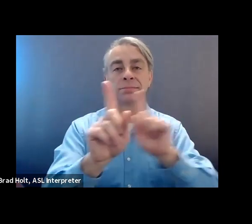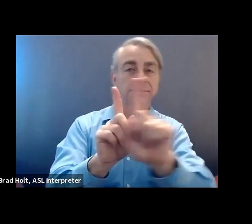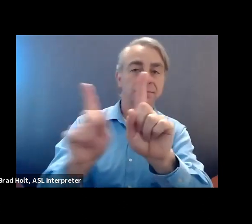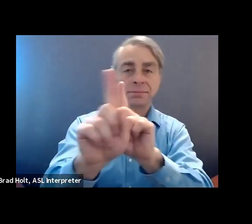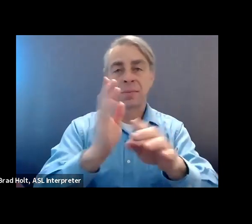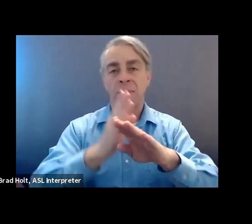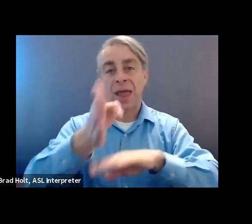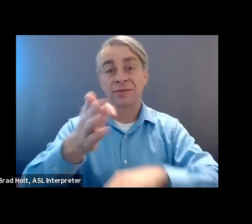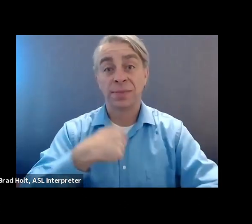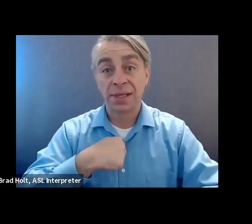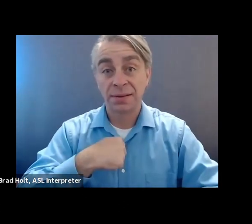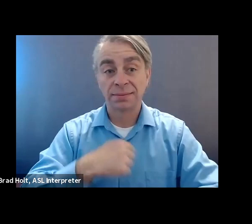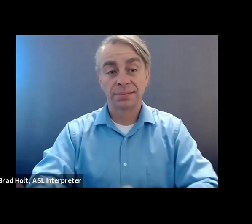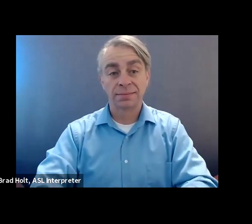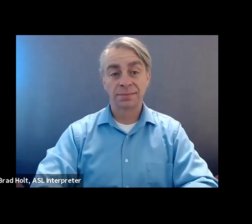I